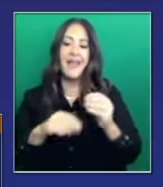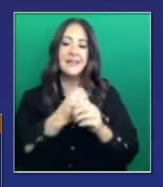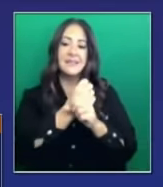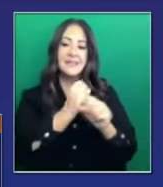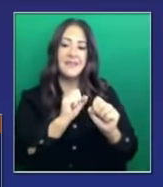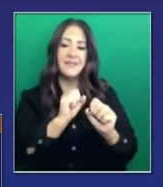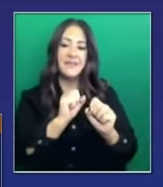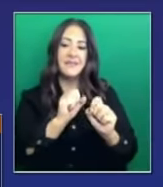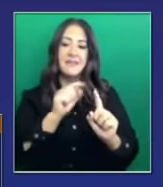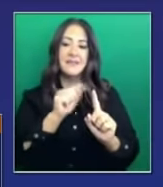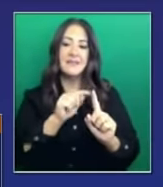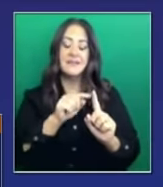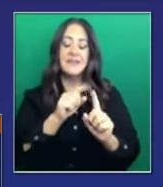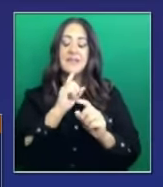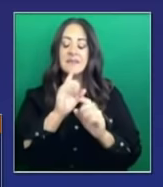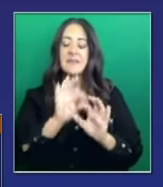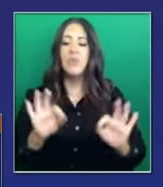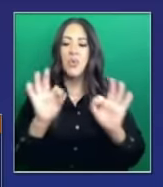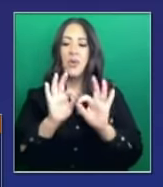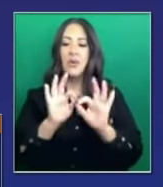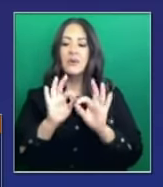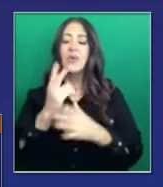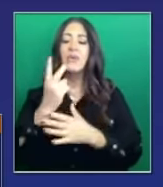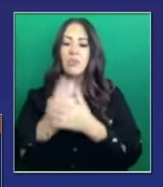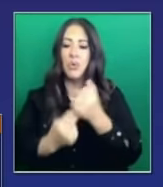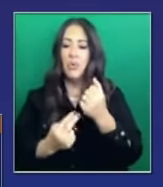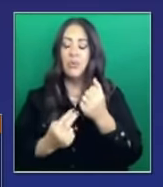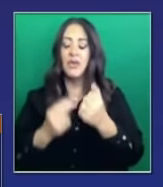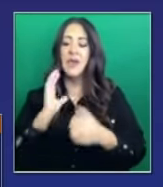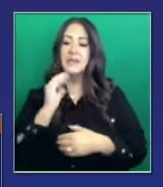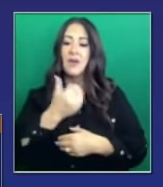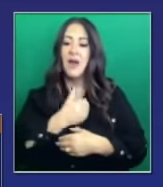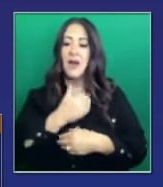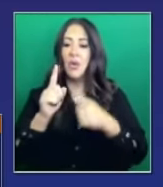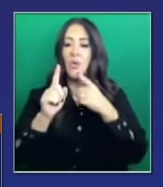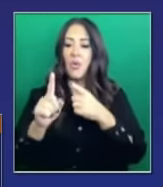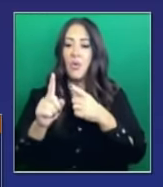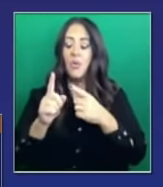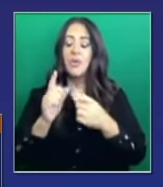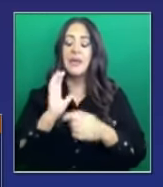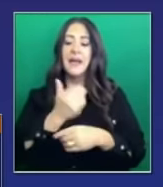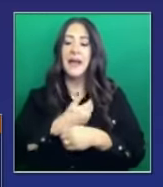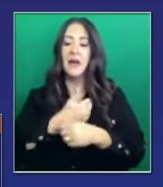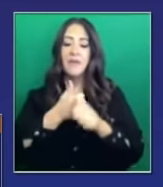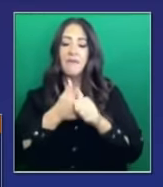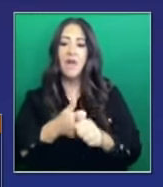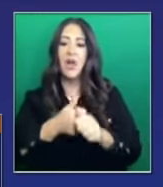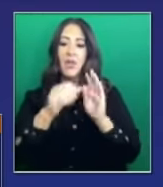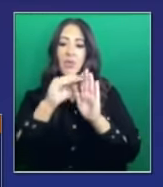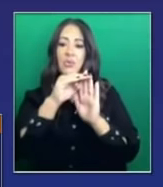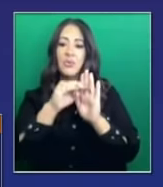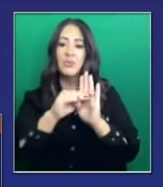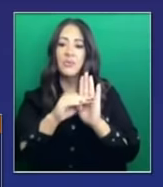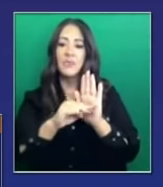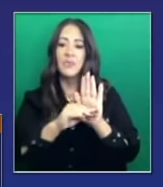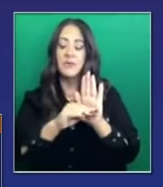advanced guidelines for public education here in the state. And these are the guidelines that we have established going back